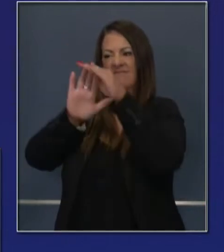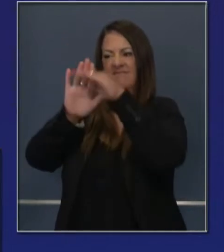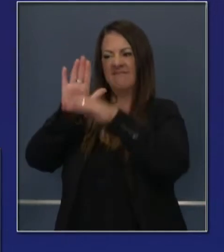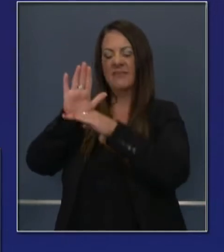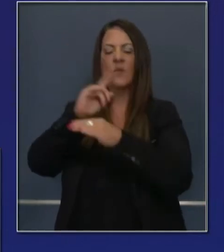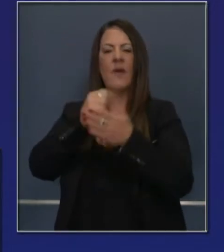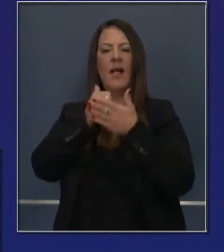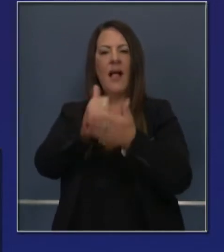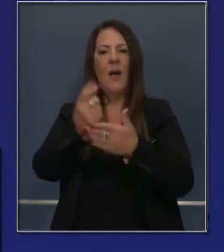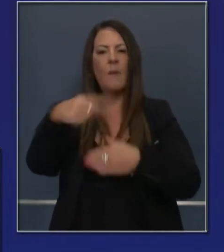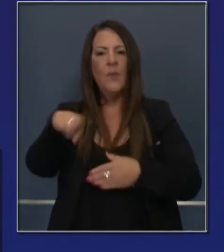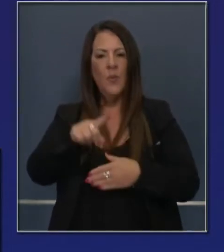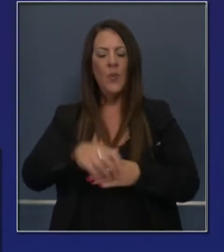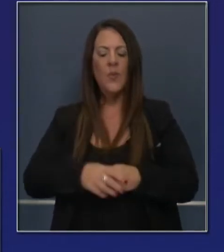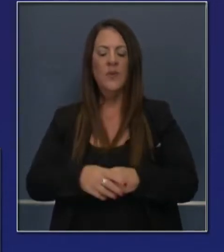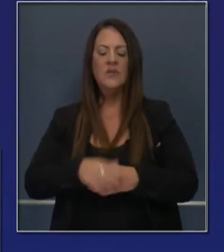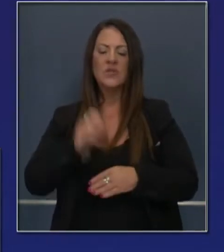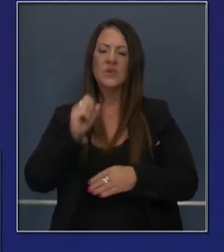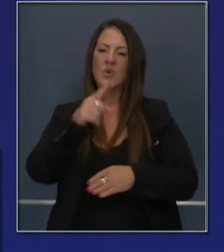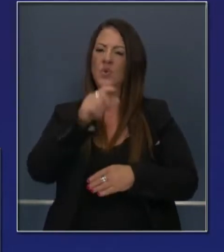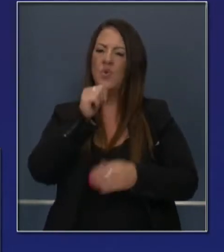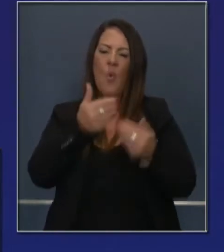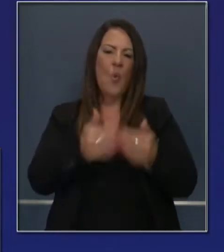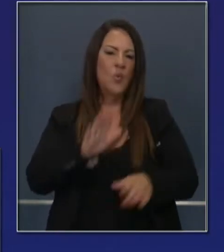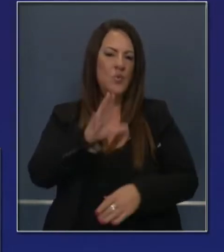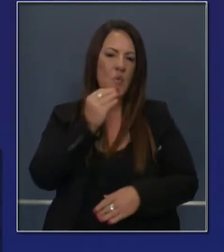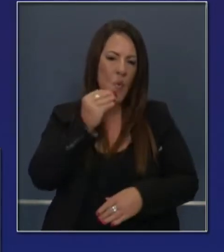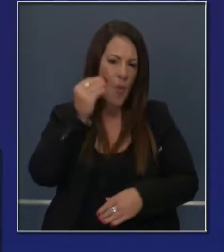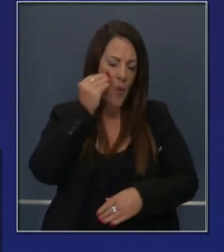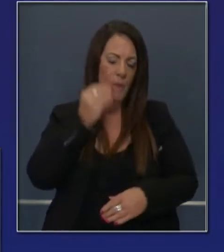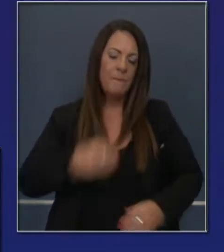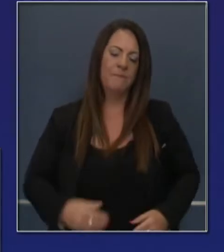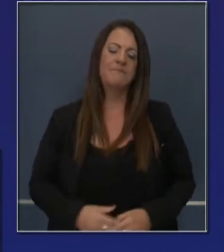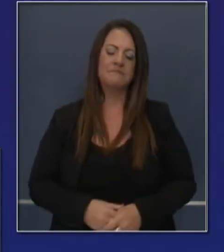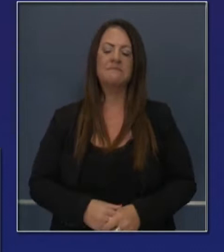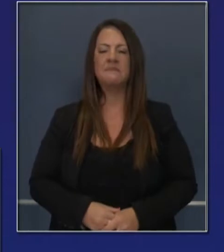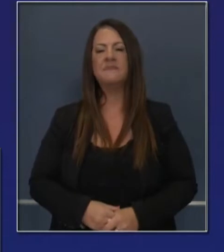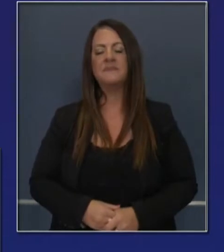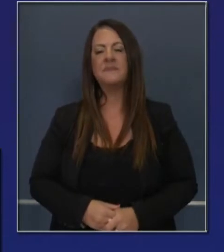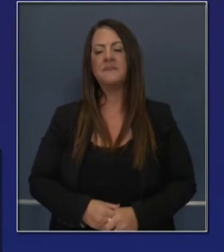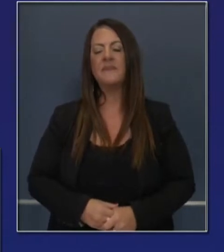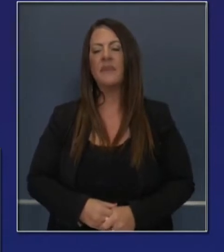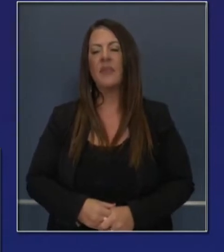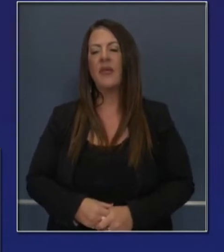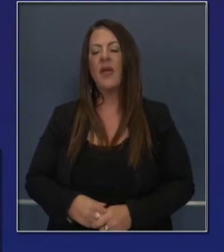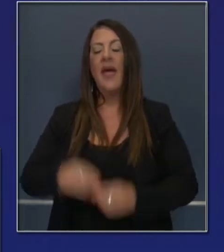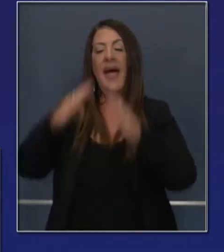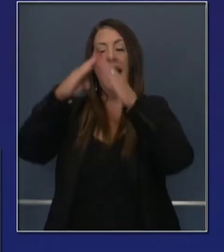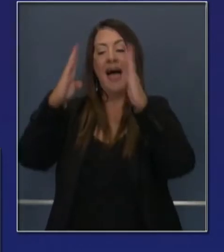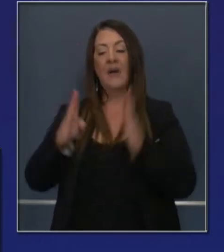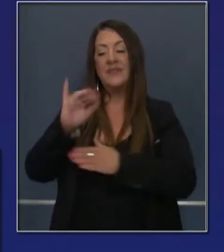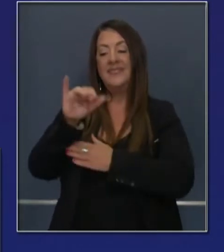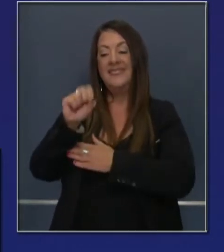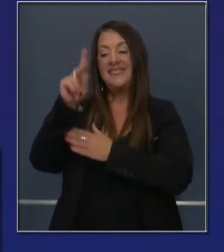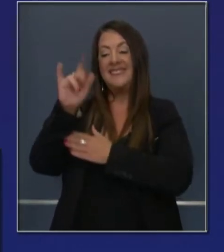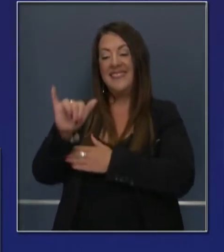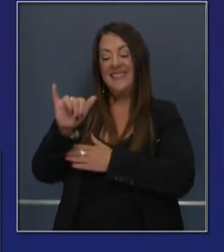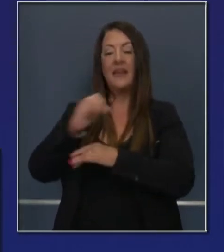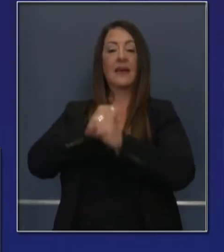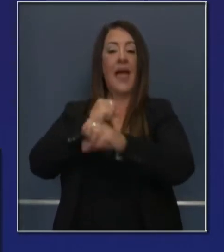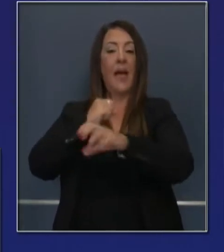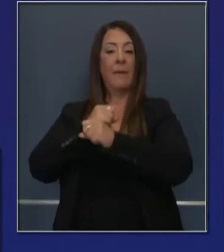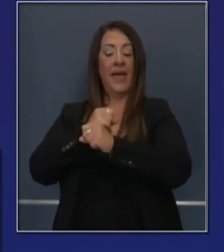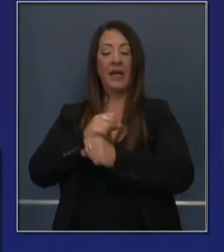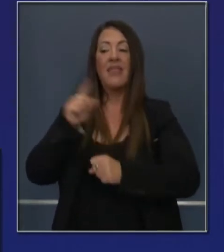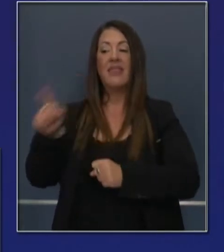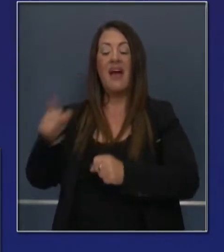that nobody loses their place that they call home. The Housing is Key campaign will provide